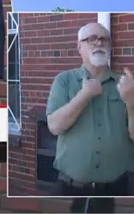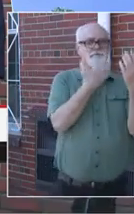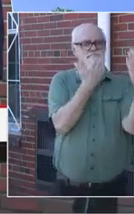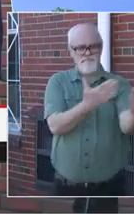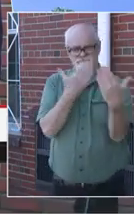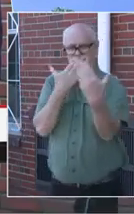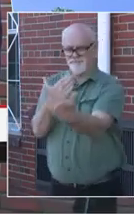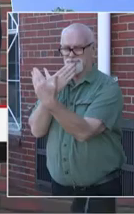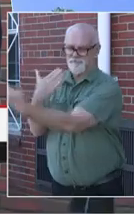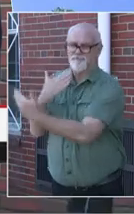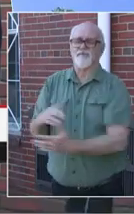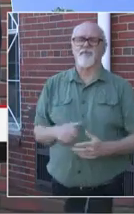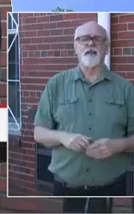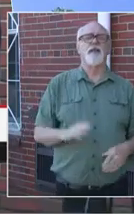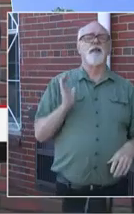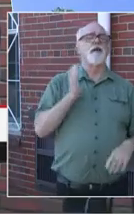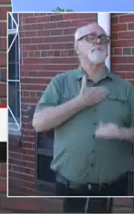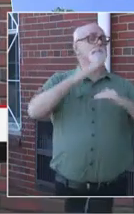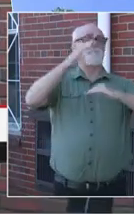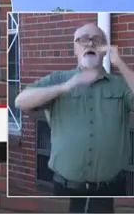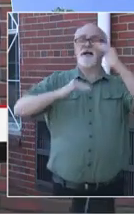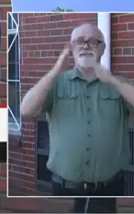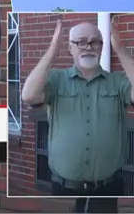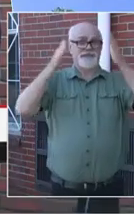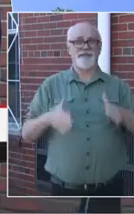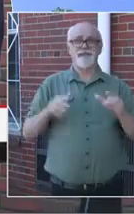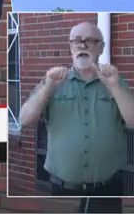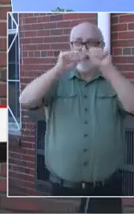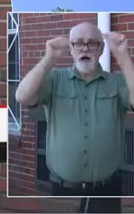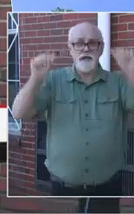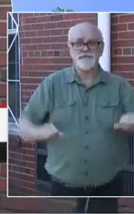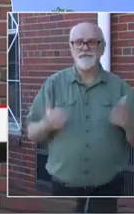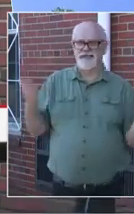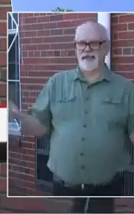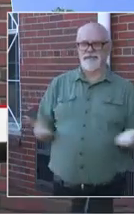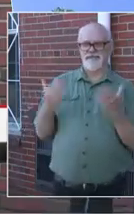our architects. If you're here, Quinn Evans, please raise your hand and be recognized.